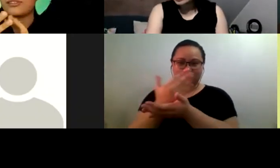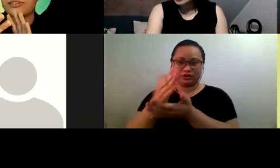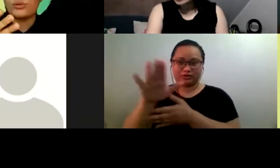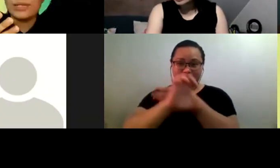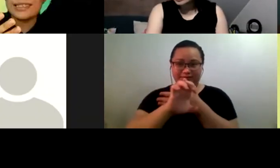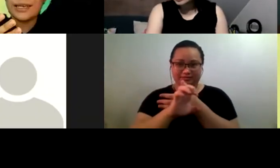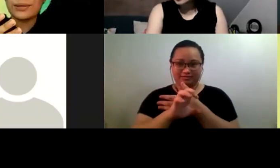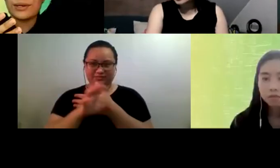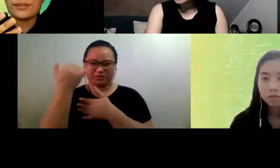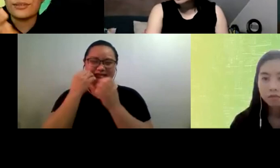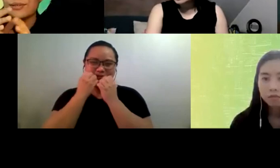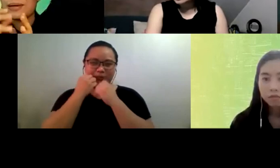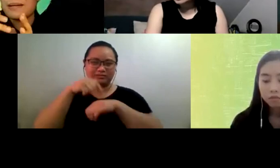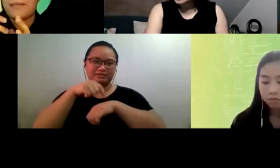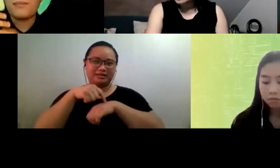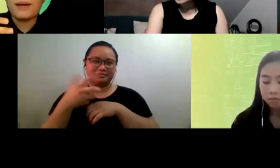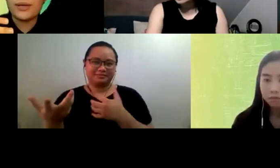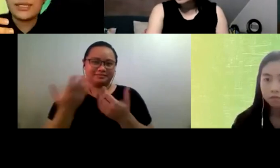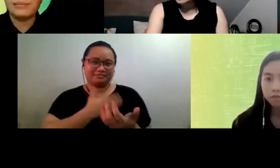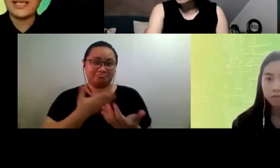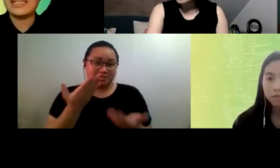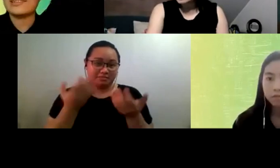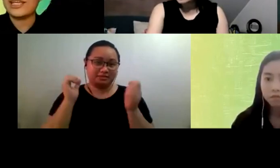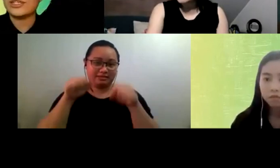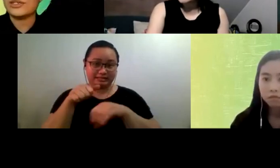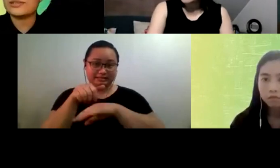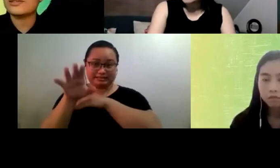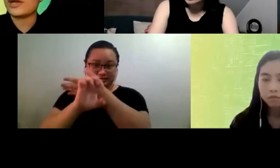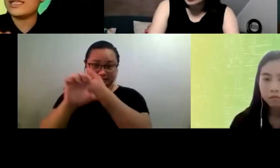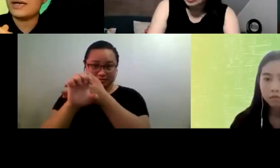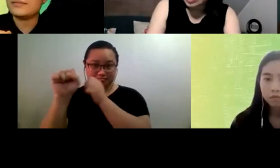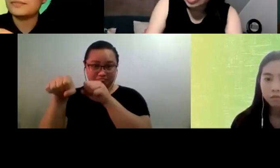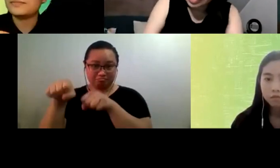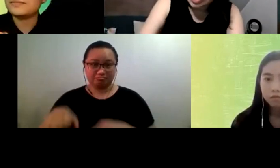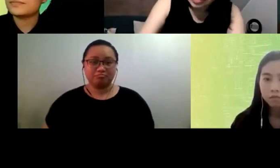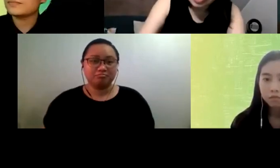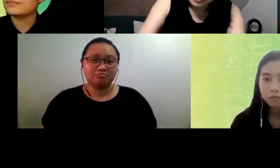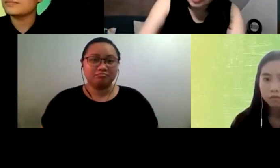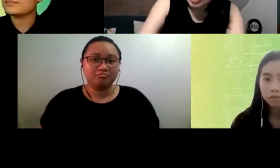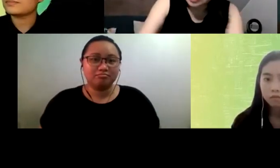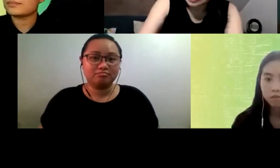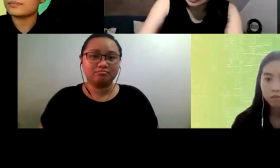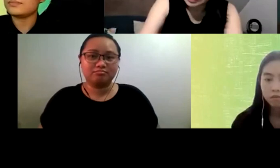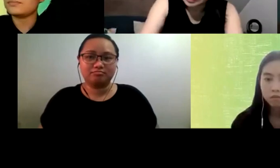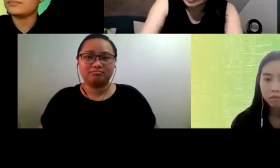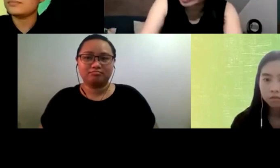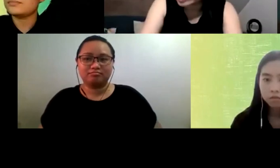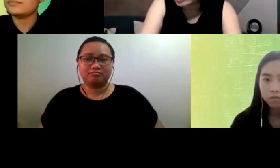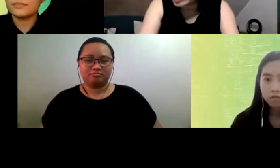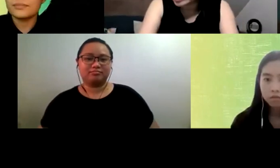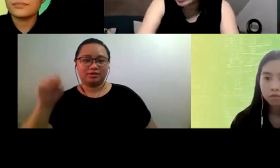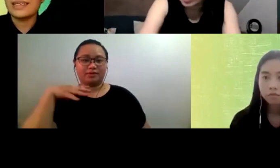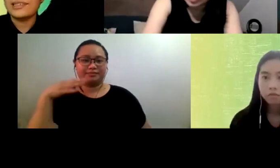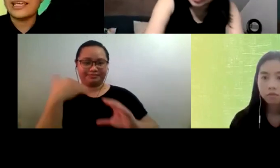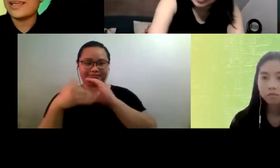since kulang na tayo ng oras, no? Baka pwedeng i-email na lang sa inyo? Okay lang ba? Sure. I'll chat my email address sa